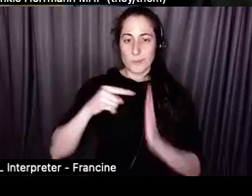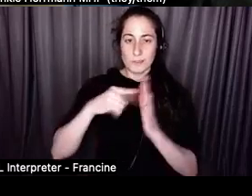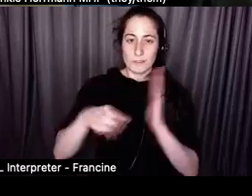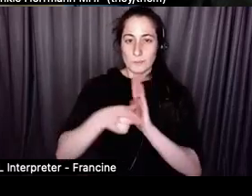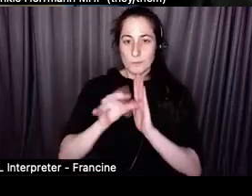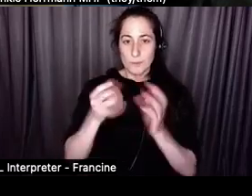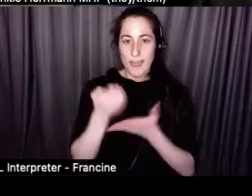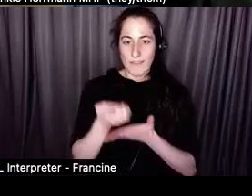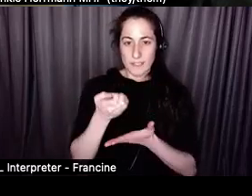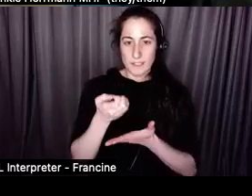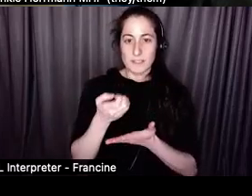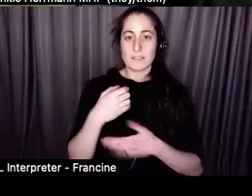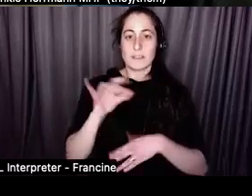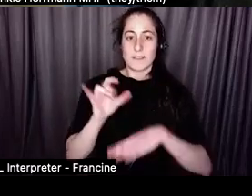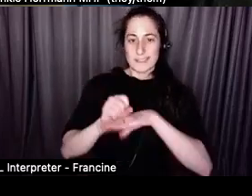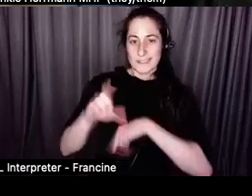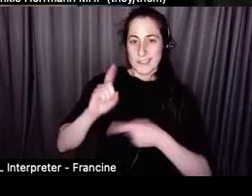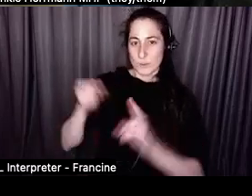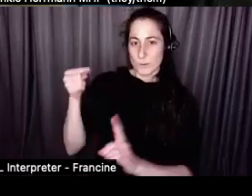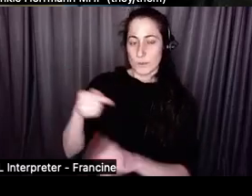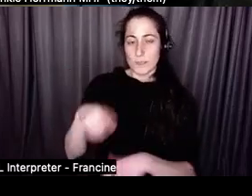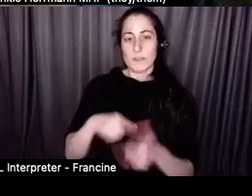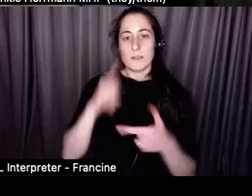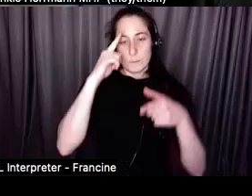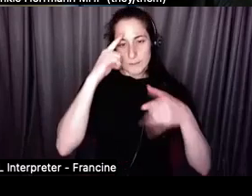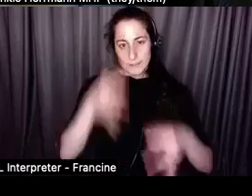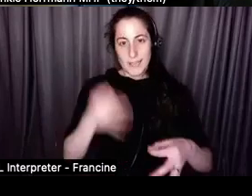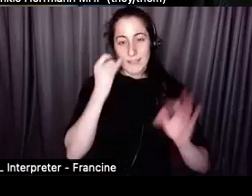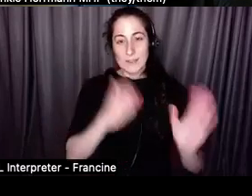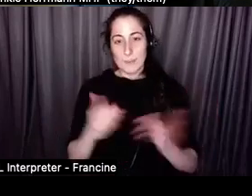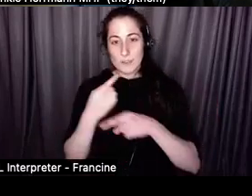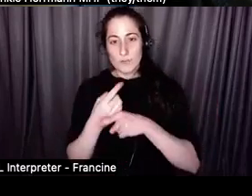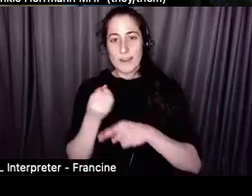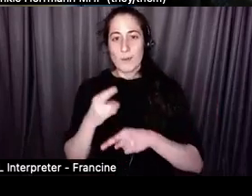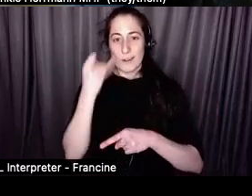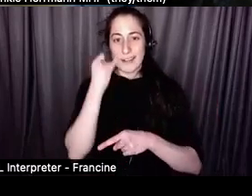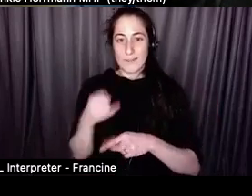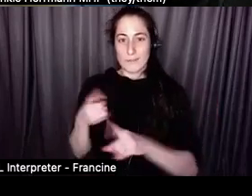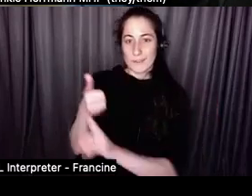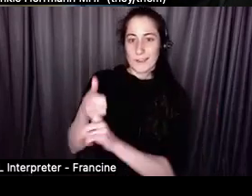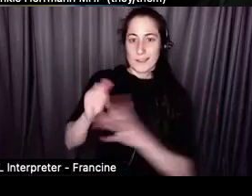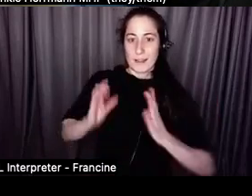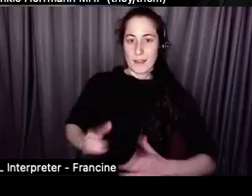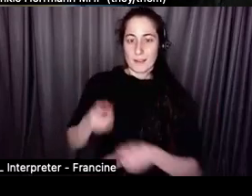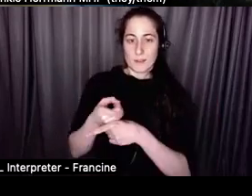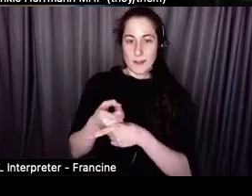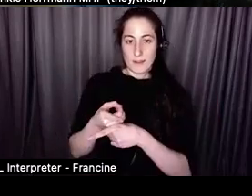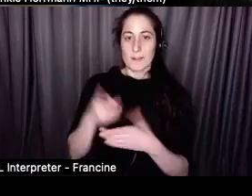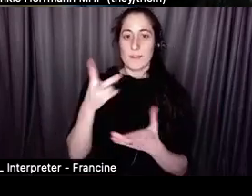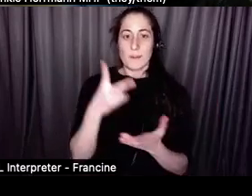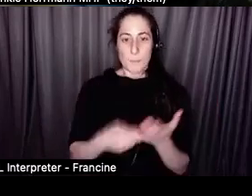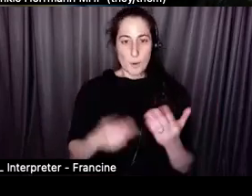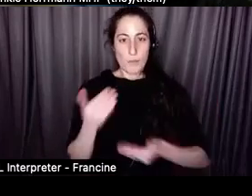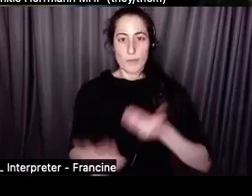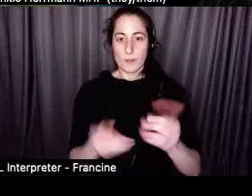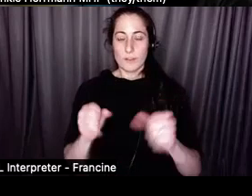presented to the administrative law judge and decide whether or not the plan was correct or whether you were correct. In the process of both of those, you can get